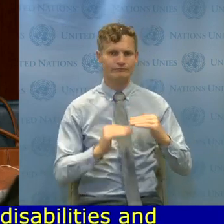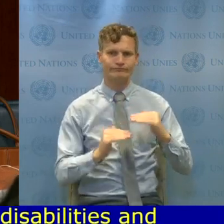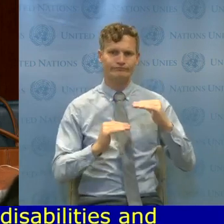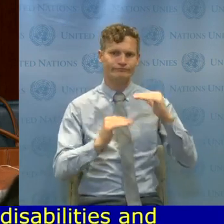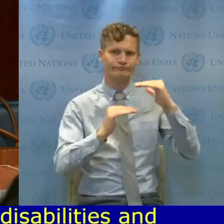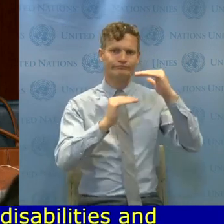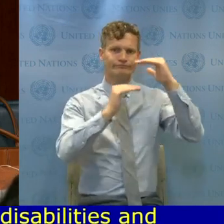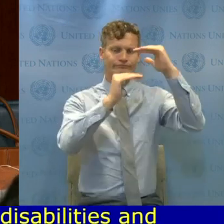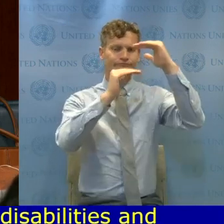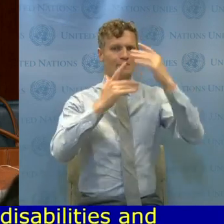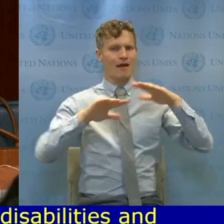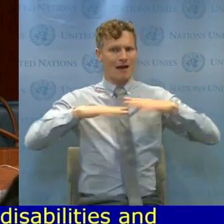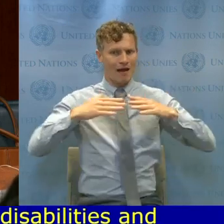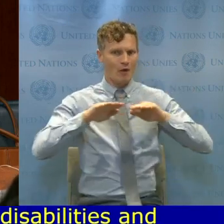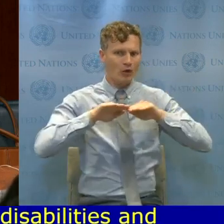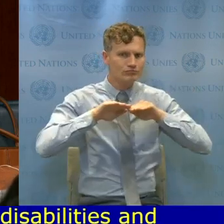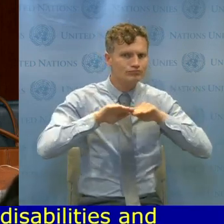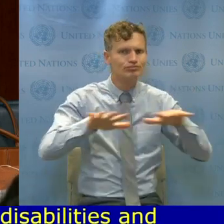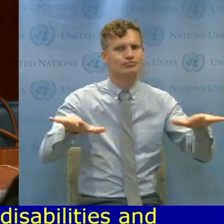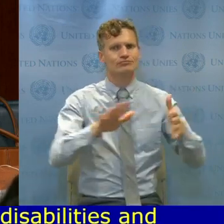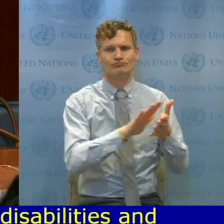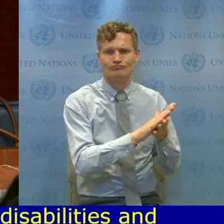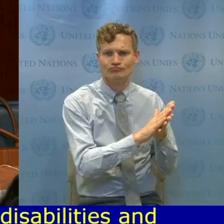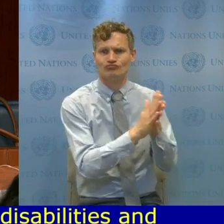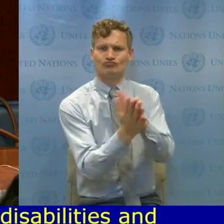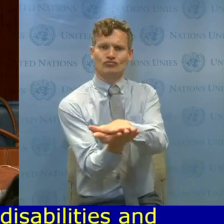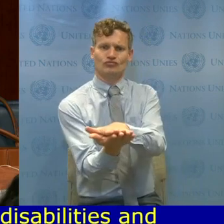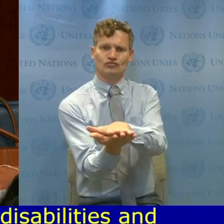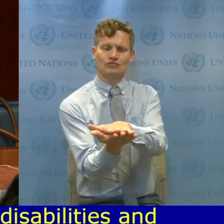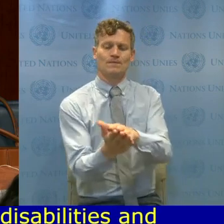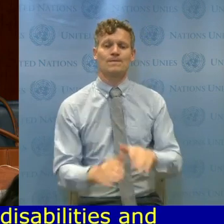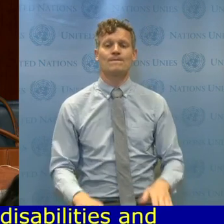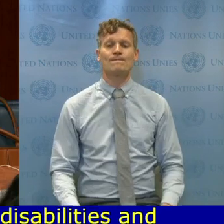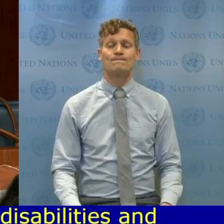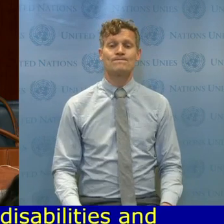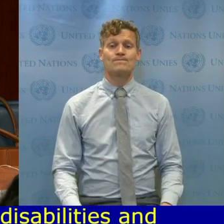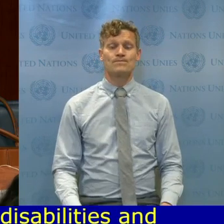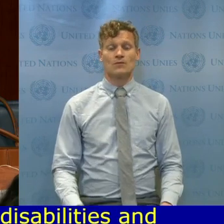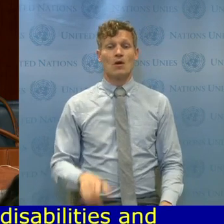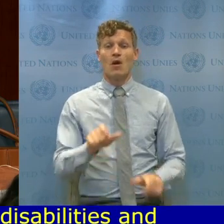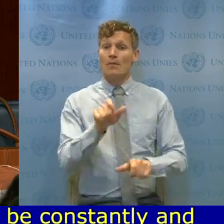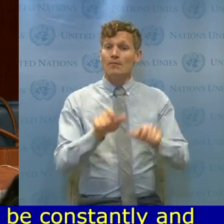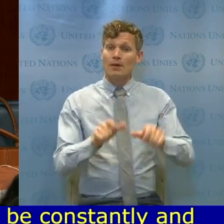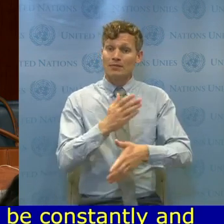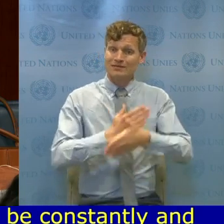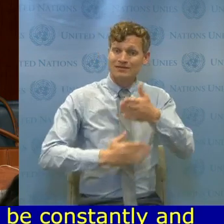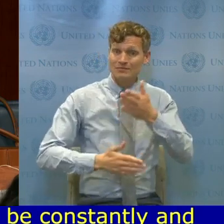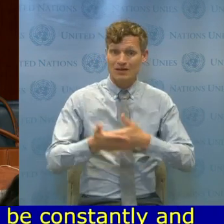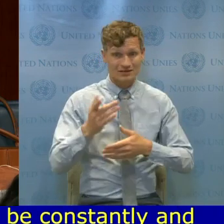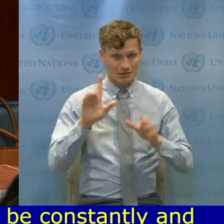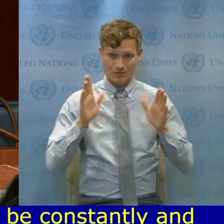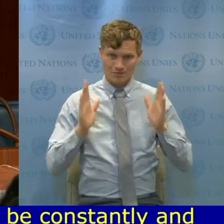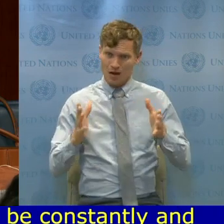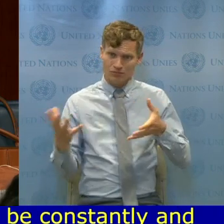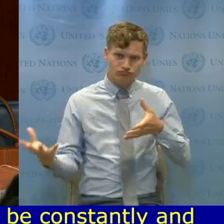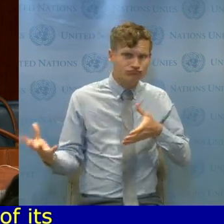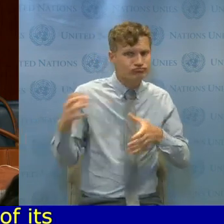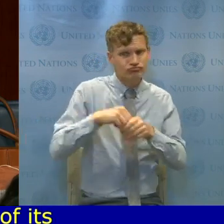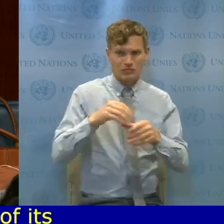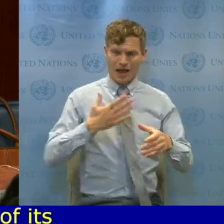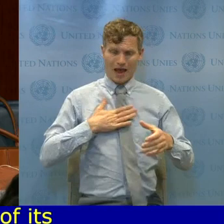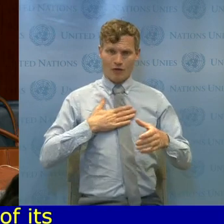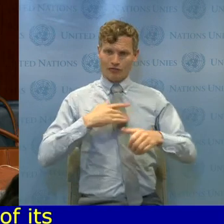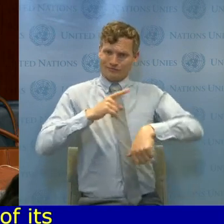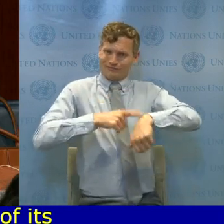implementation, thus ensuring the inclusion of persons with disability in the rapidly changing society. It